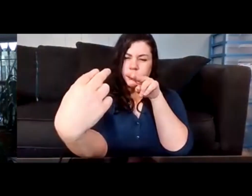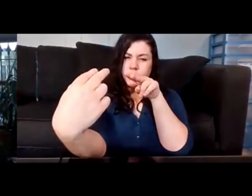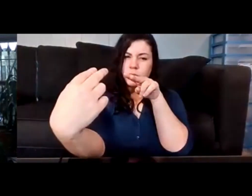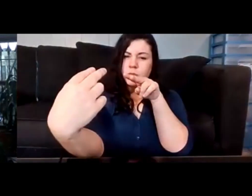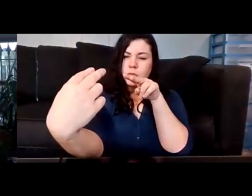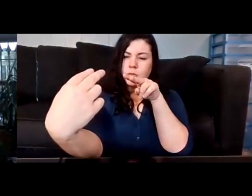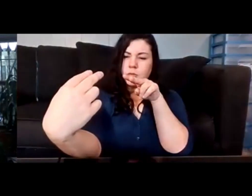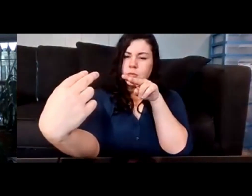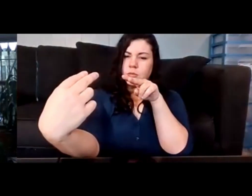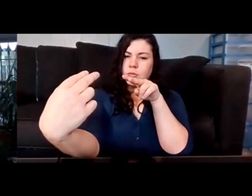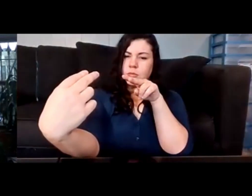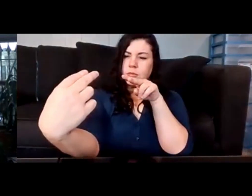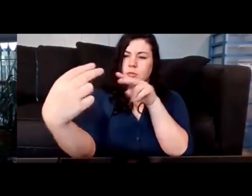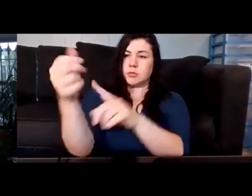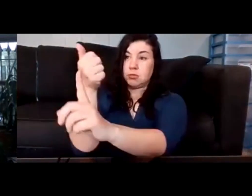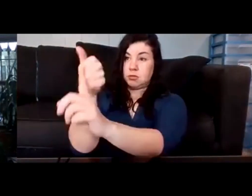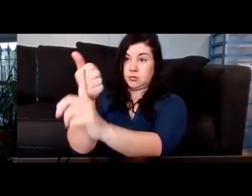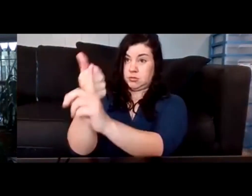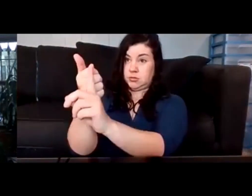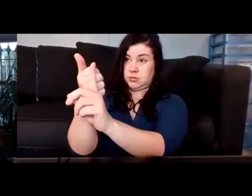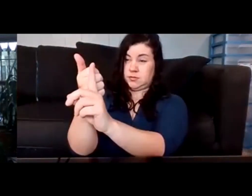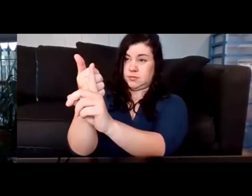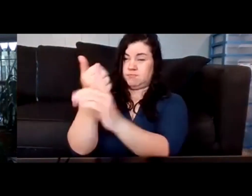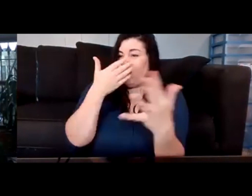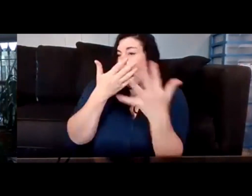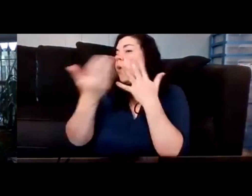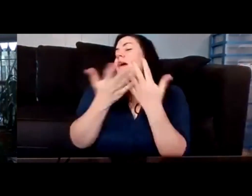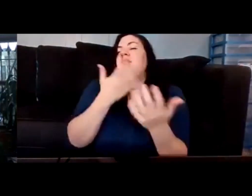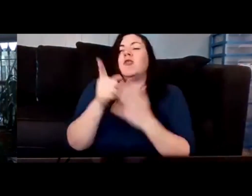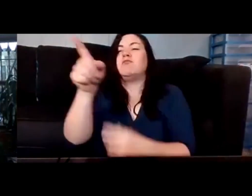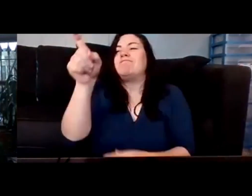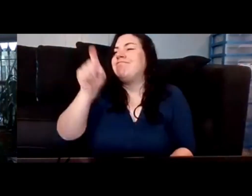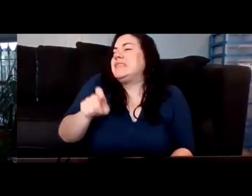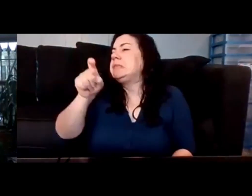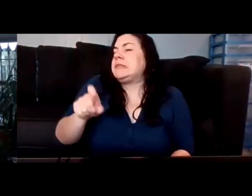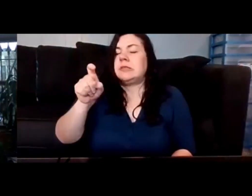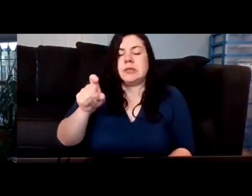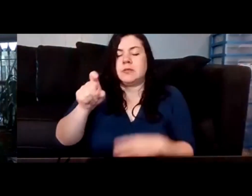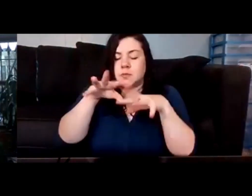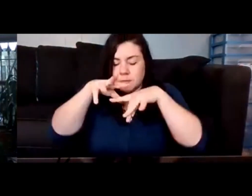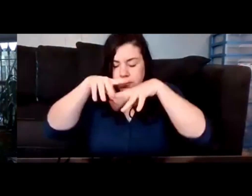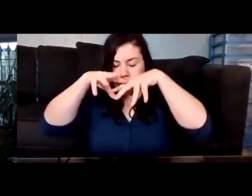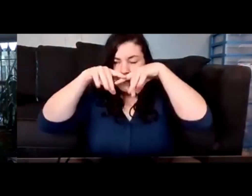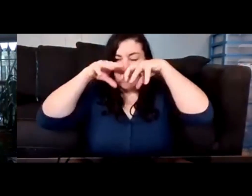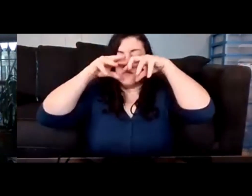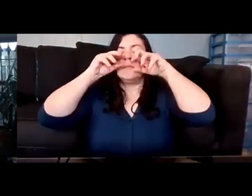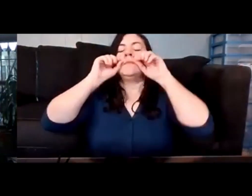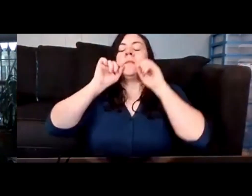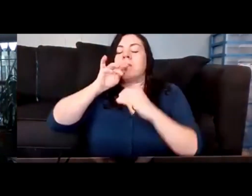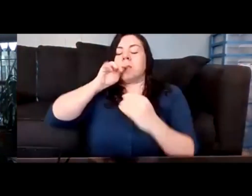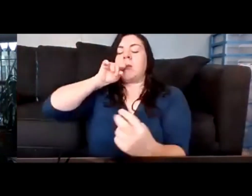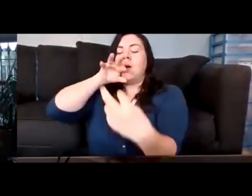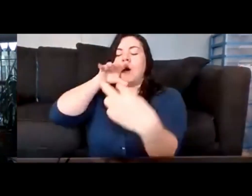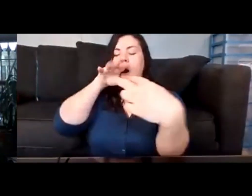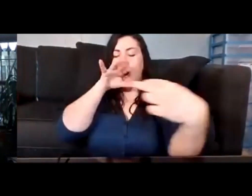and send that self whatever you need. On your breath, send that self